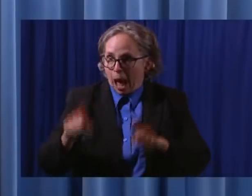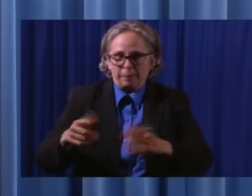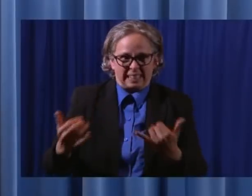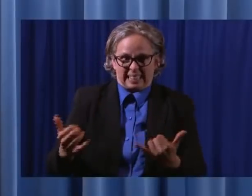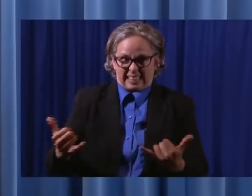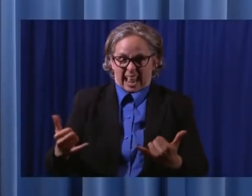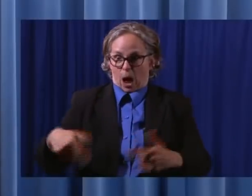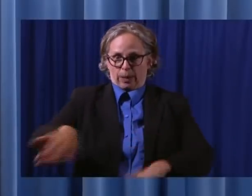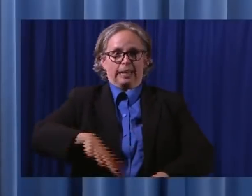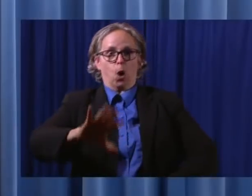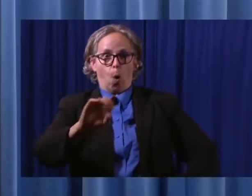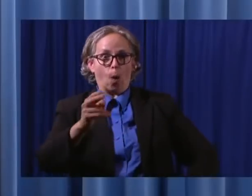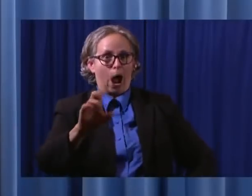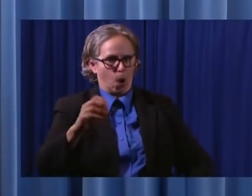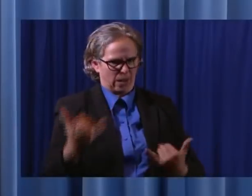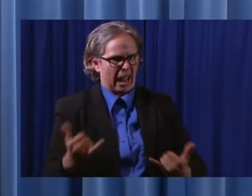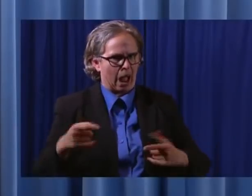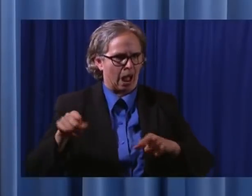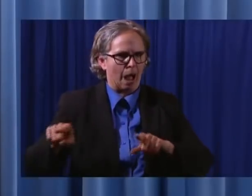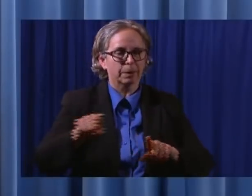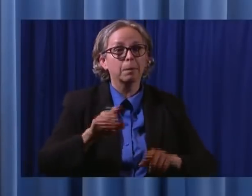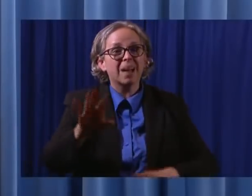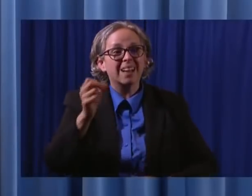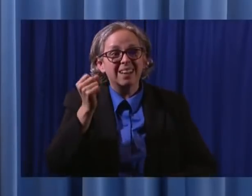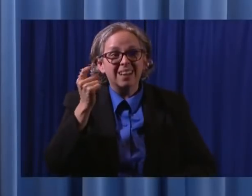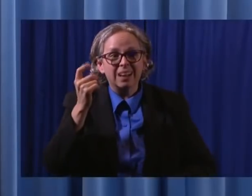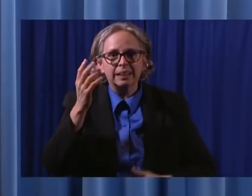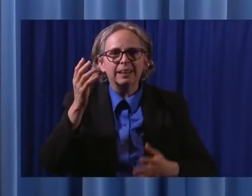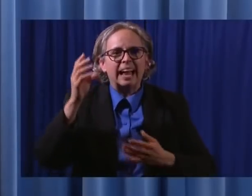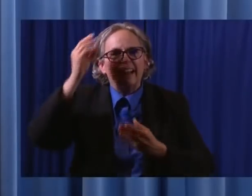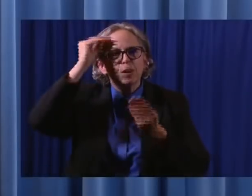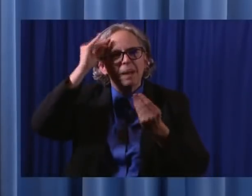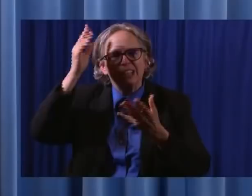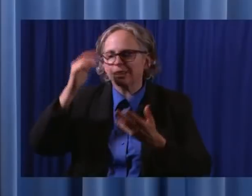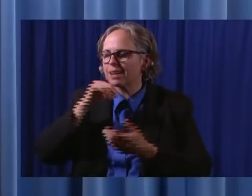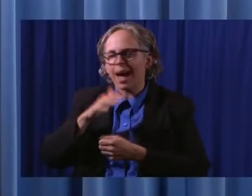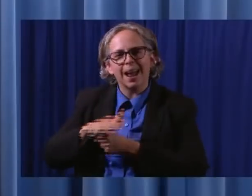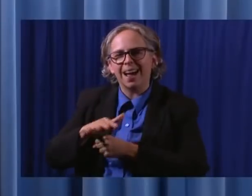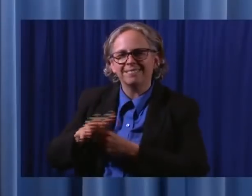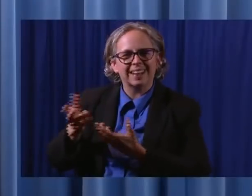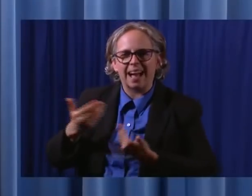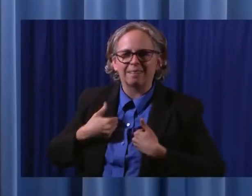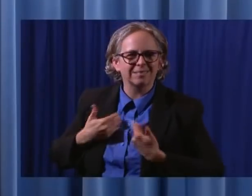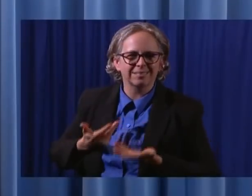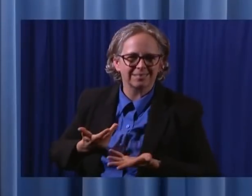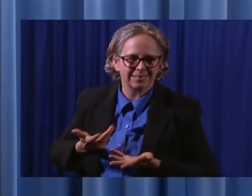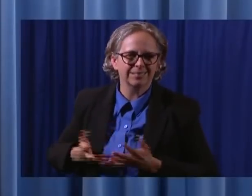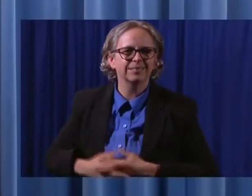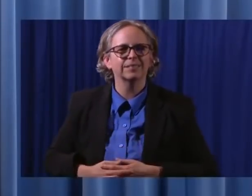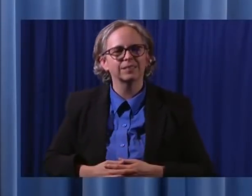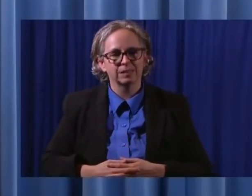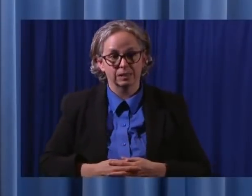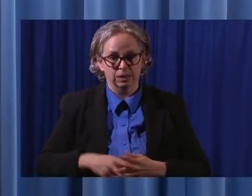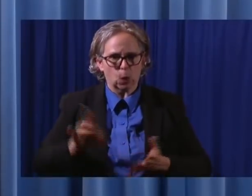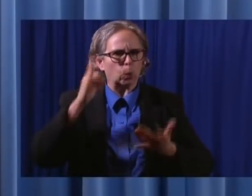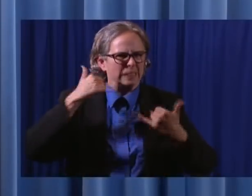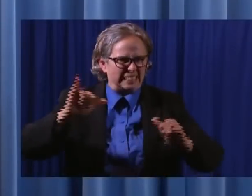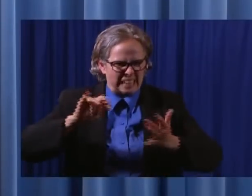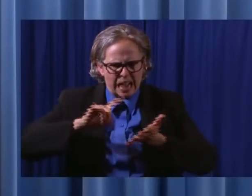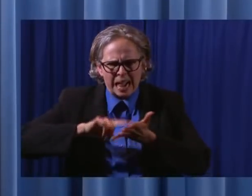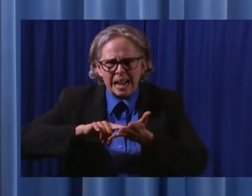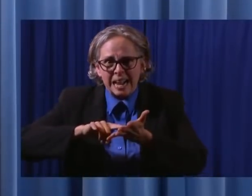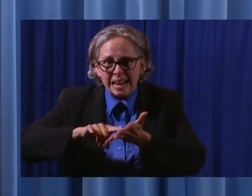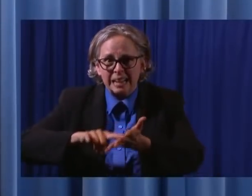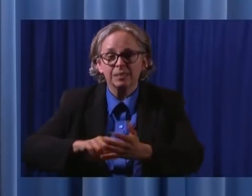now, but I don't have any data on it. So we will. I'll take that as a hint